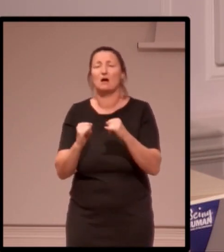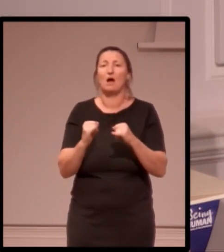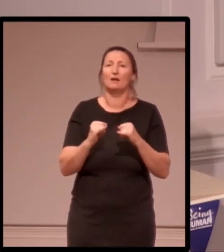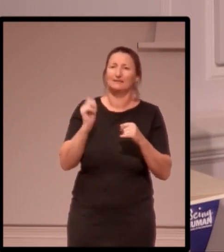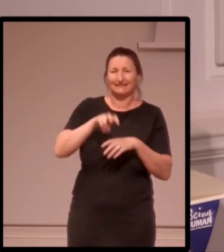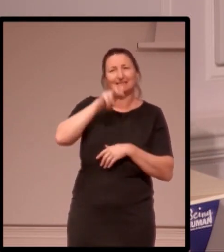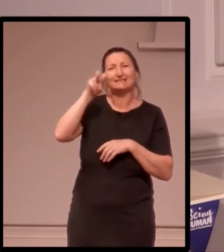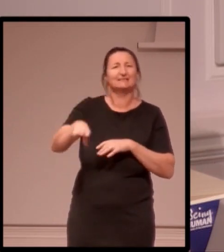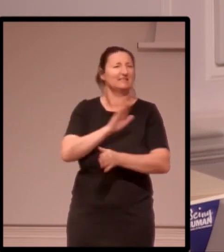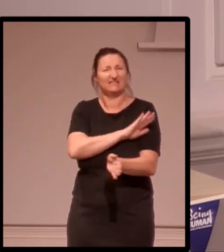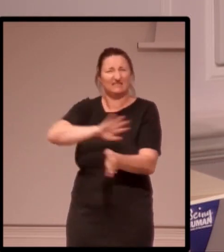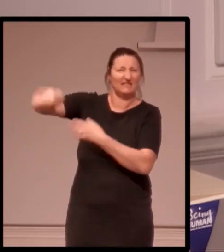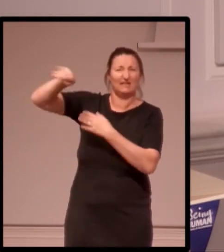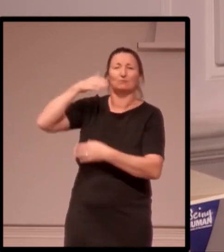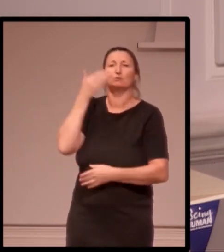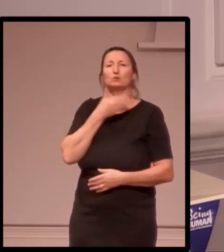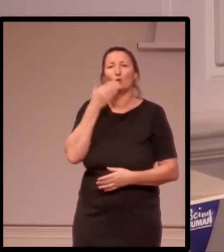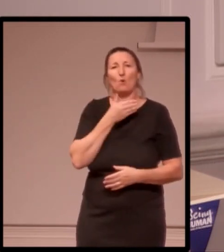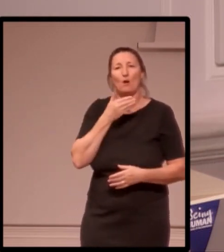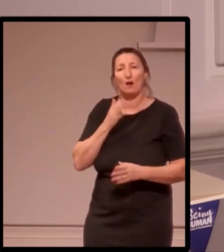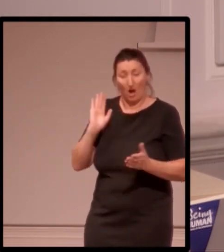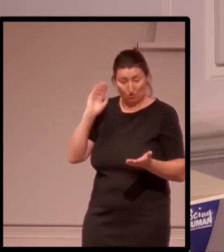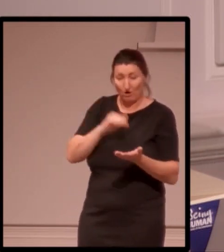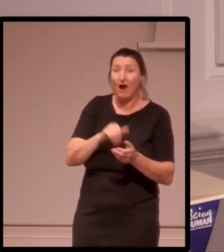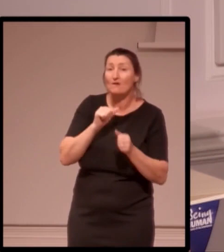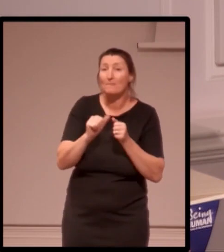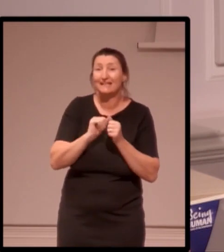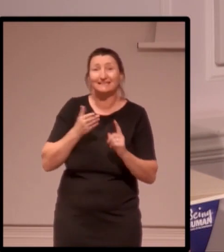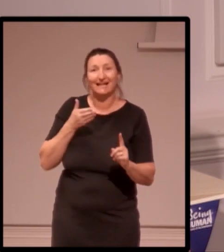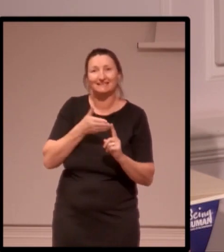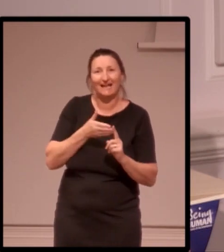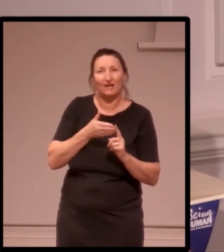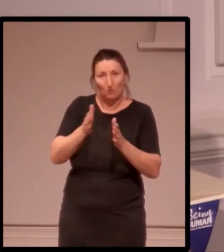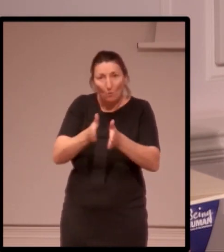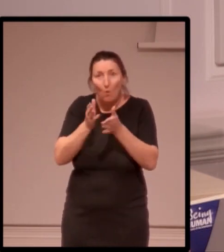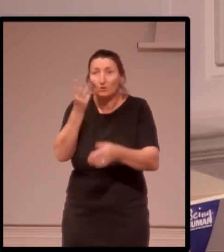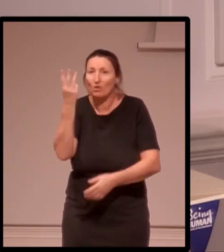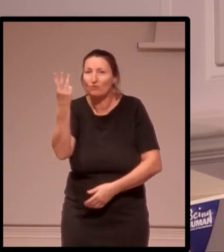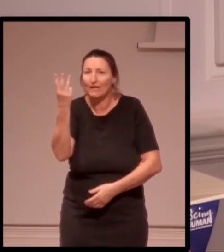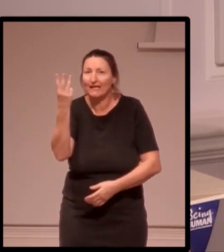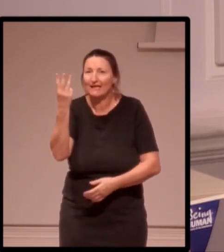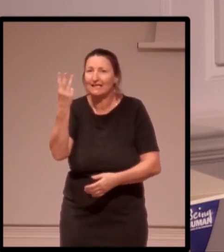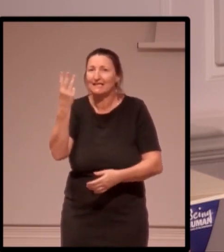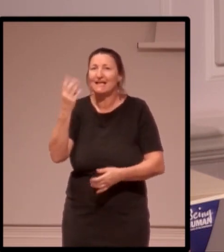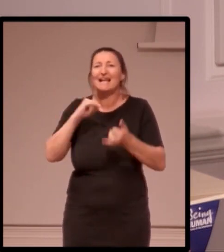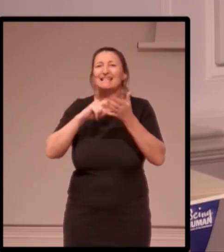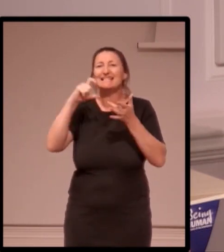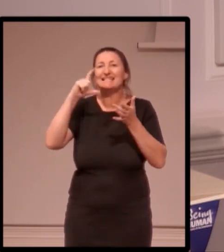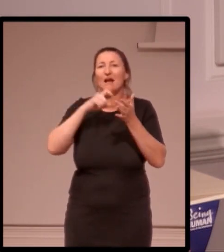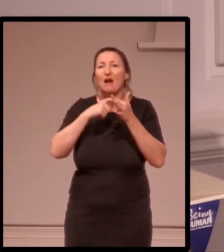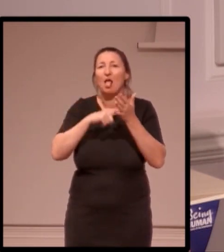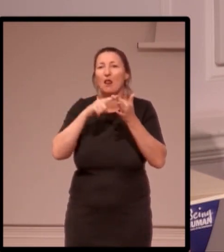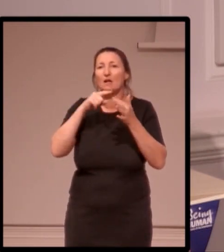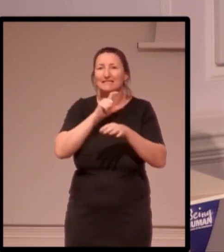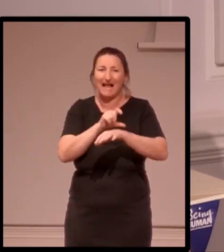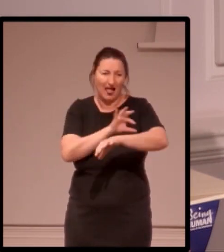skip school, a light here at a better destination. Ward 3. Sickle cell means I